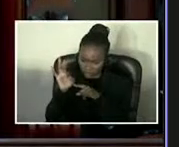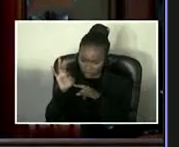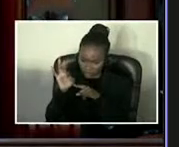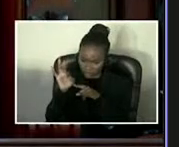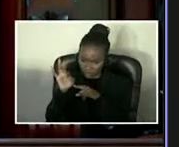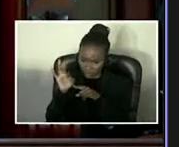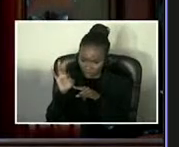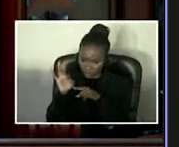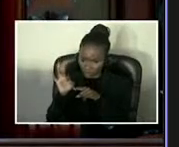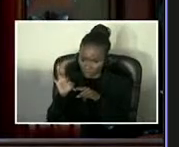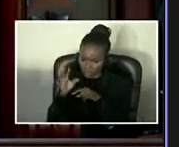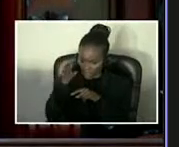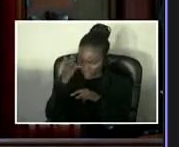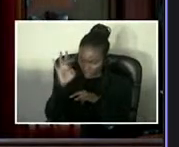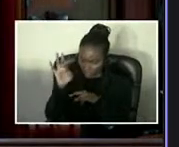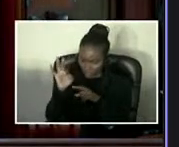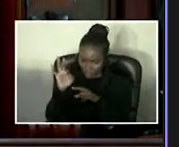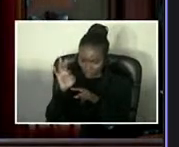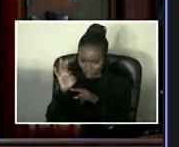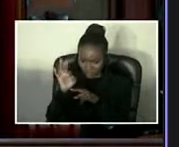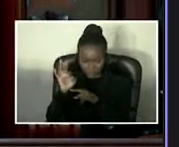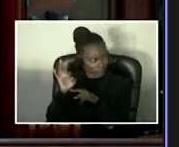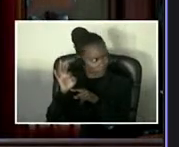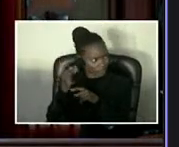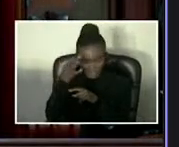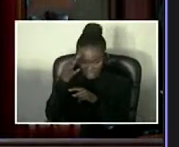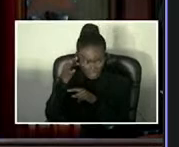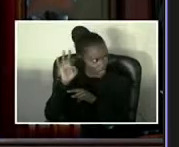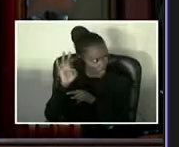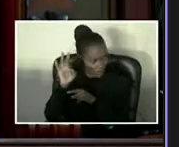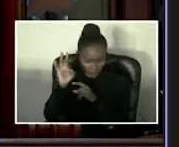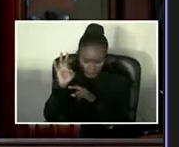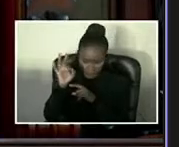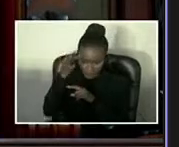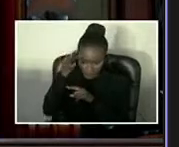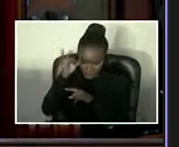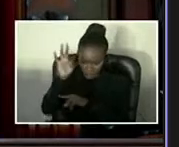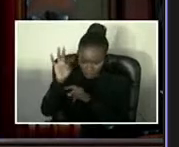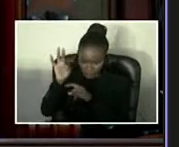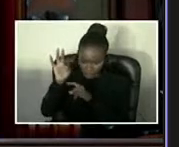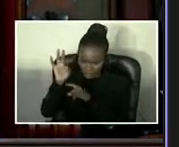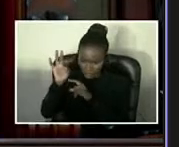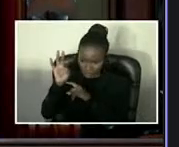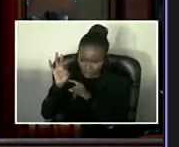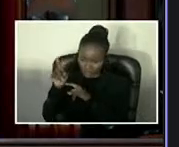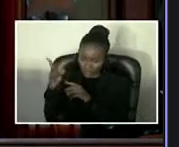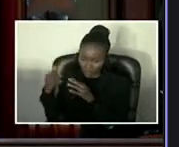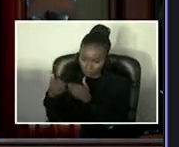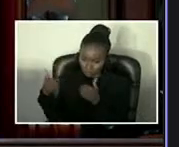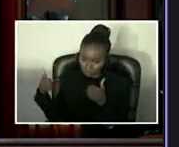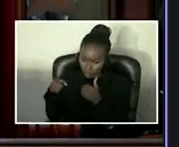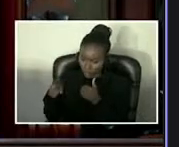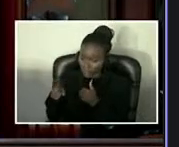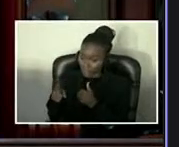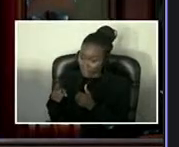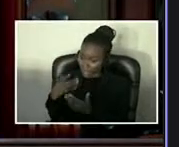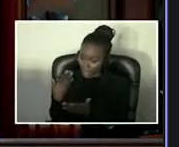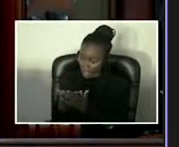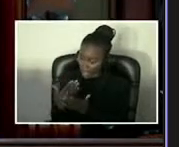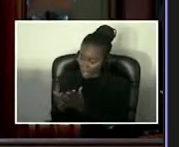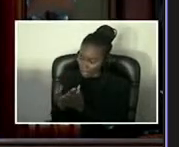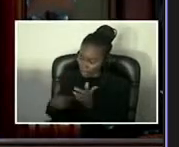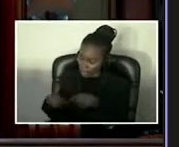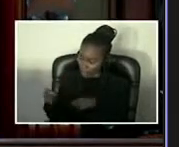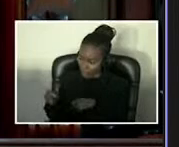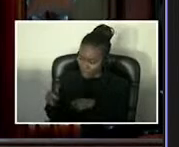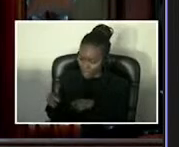aberdeen which was capable of spending over 30 billion on health services in just 1992 and 1993